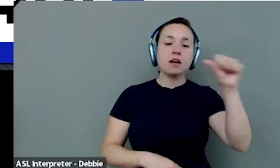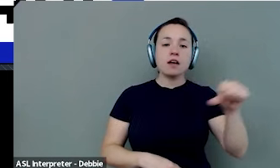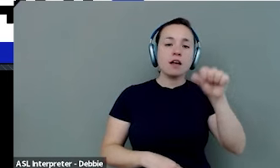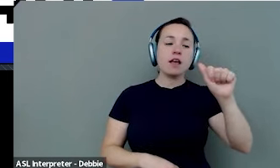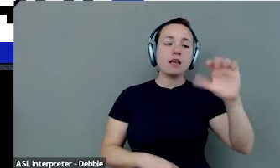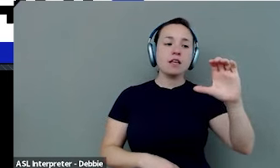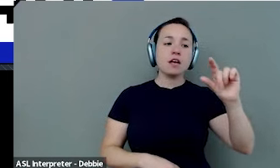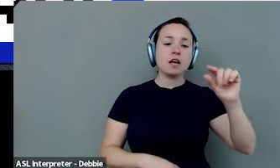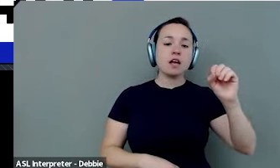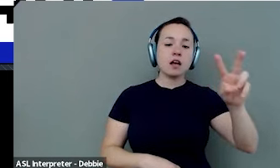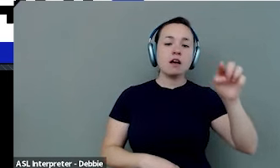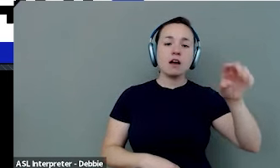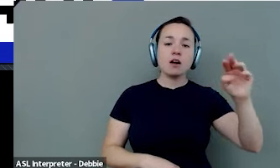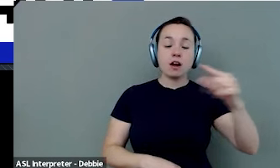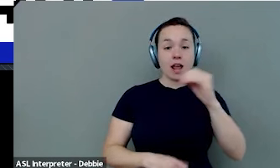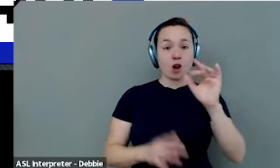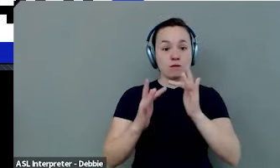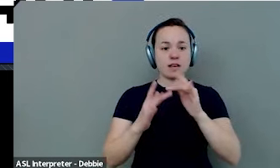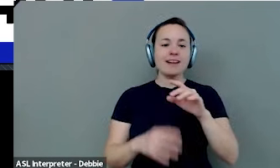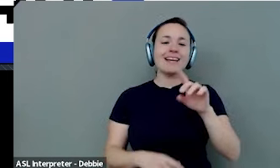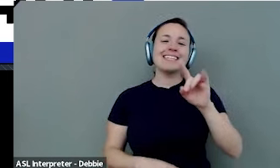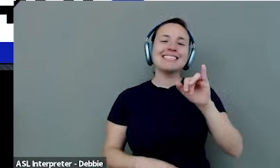supervisor.carson@acgov.org. And our website is